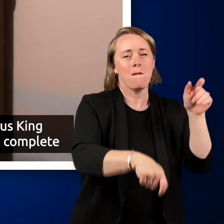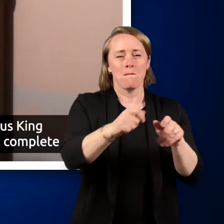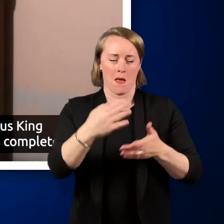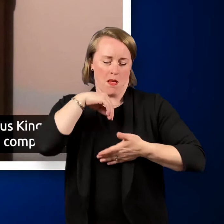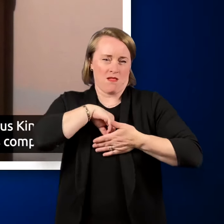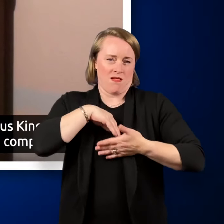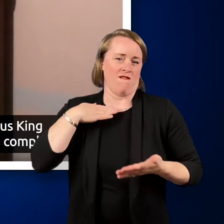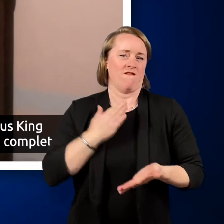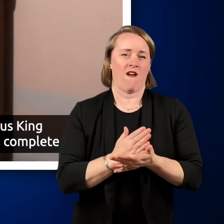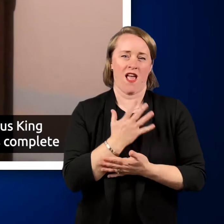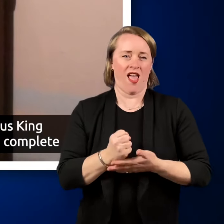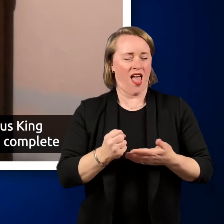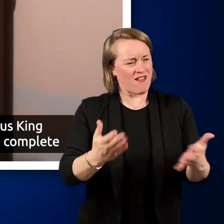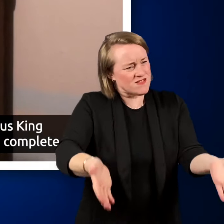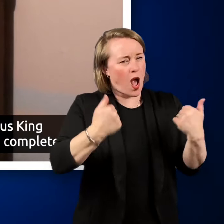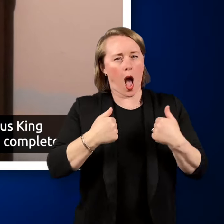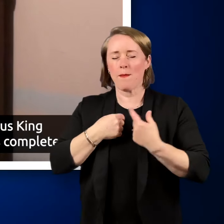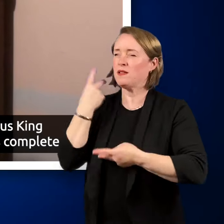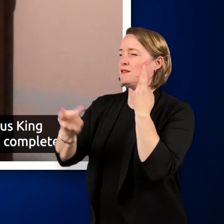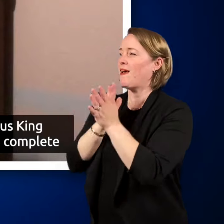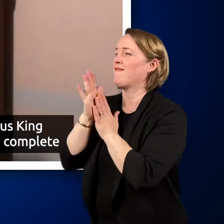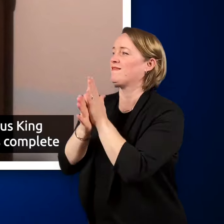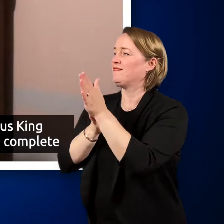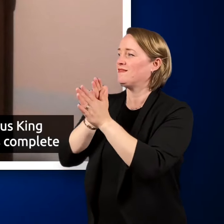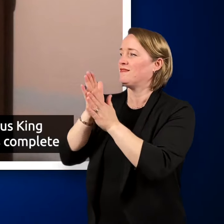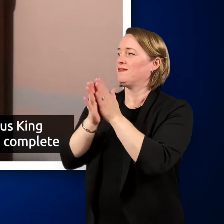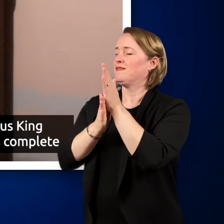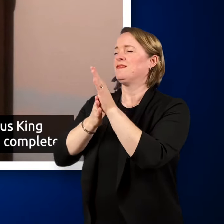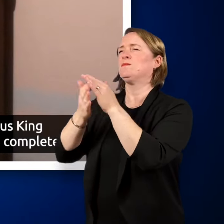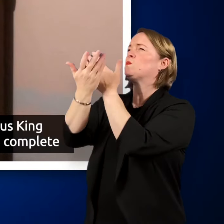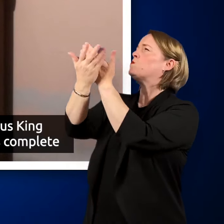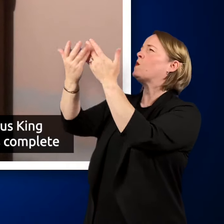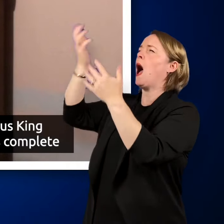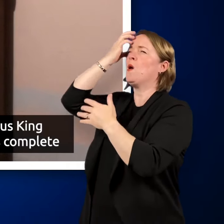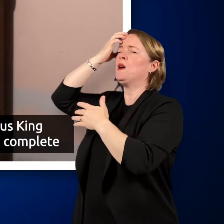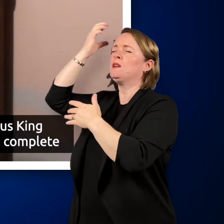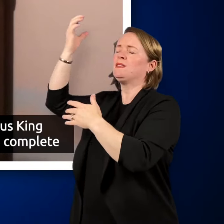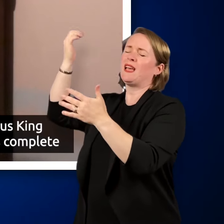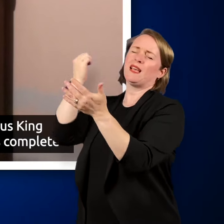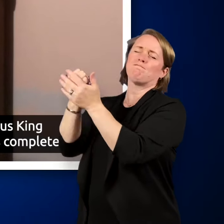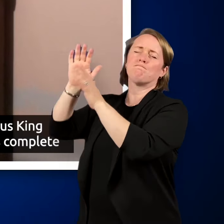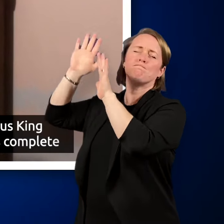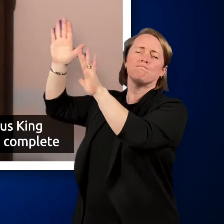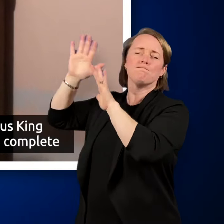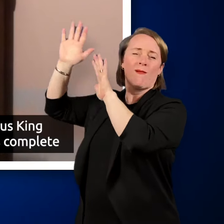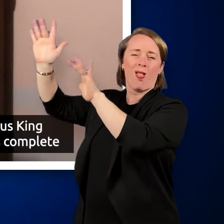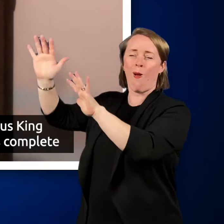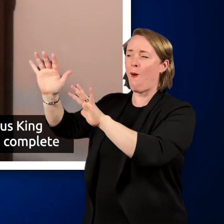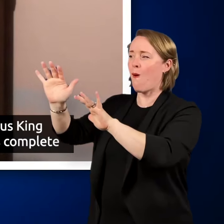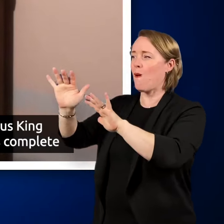Men of faith, rise up and sing of the great and glorious